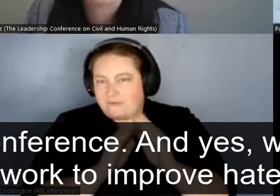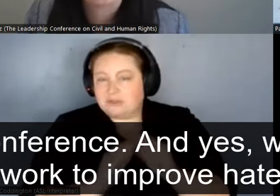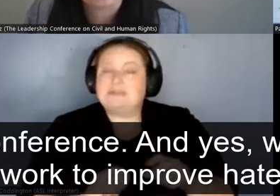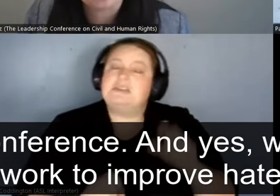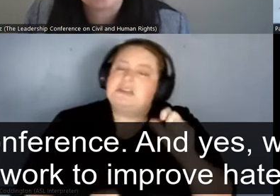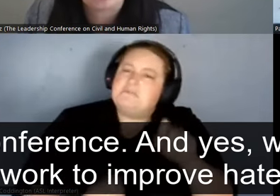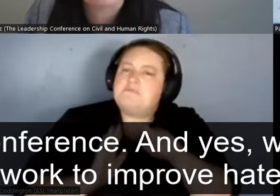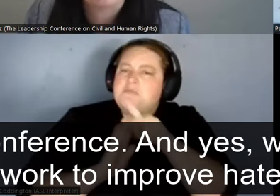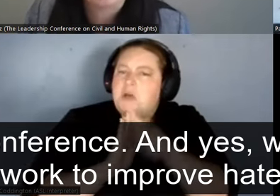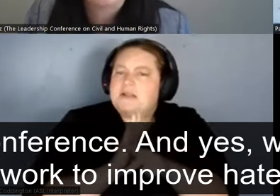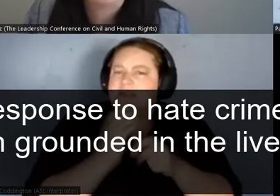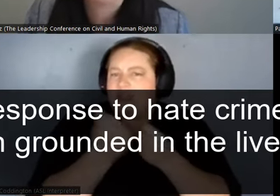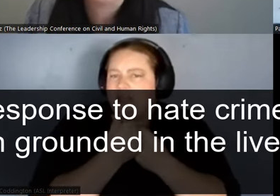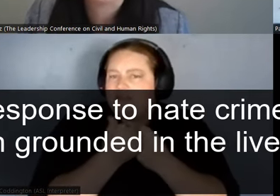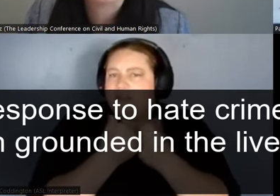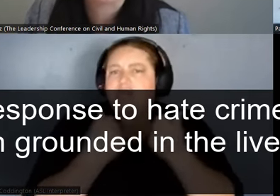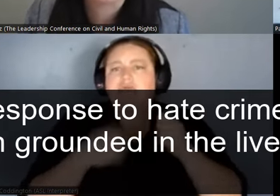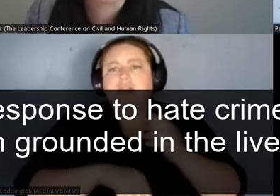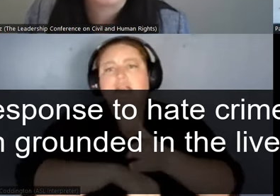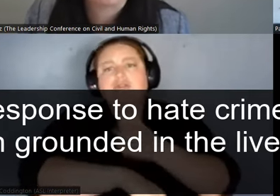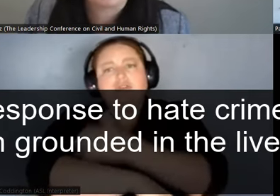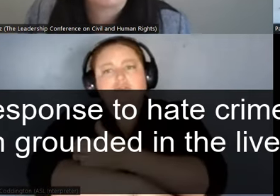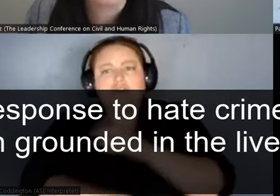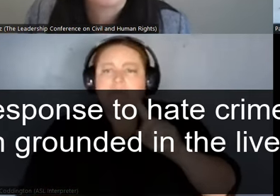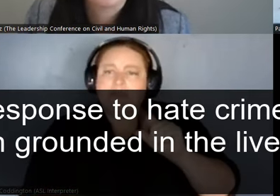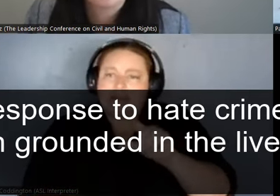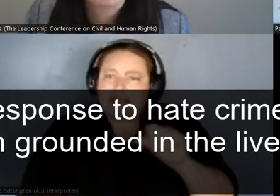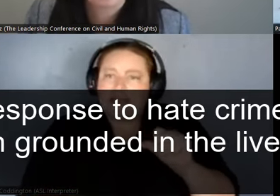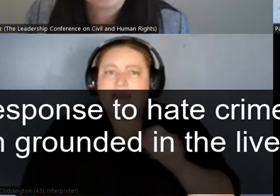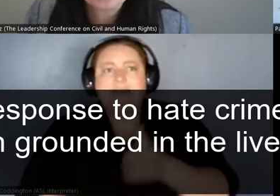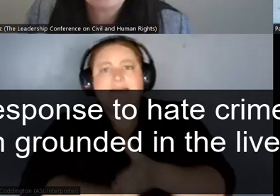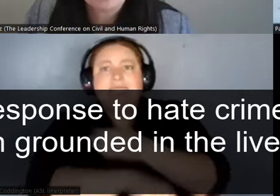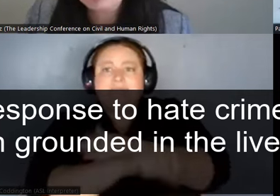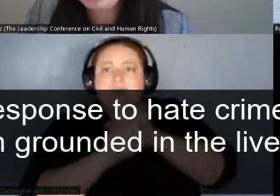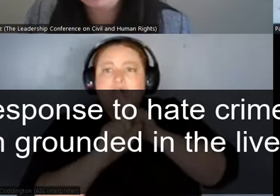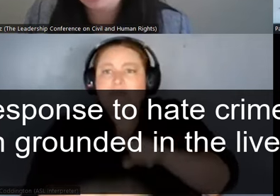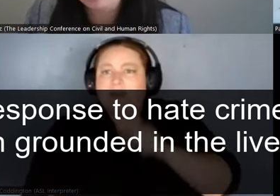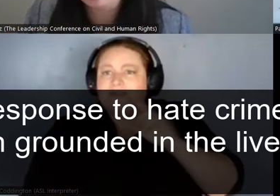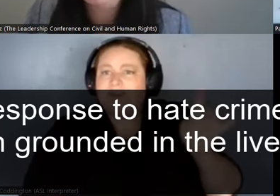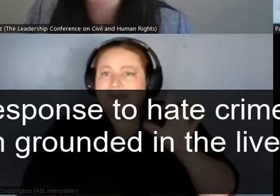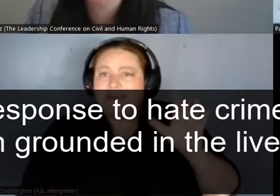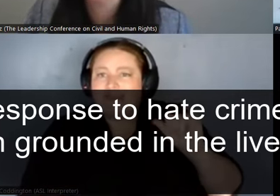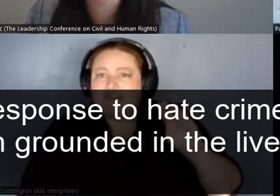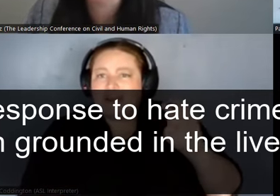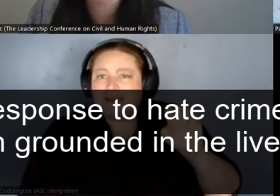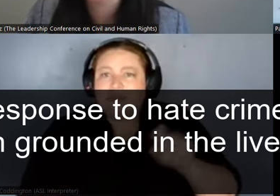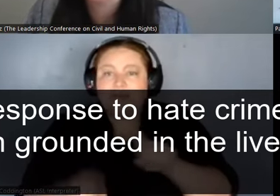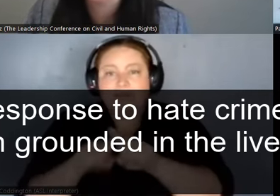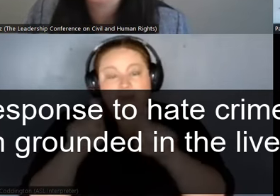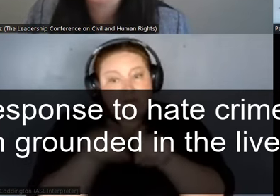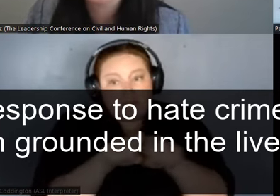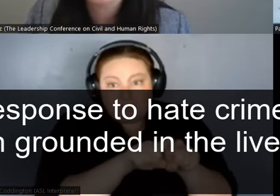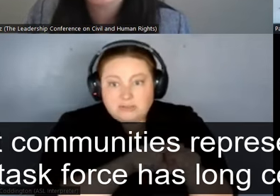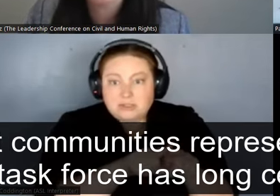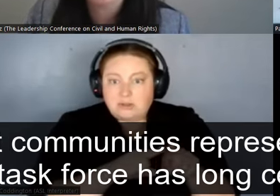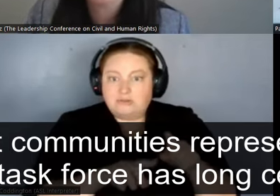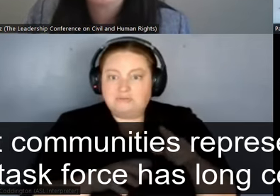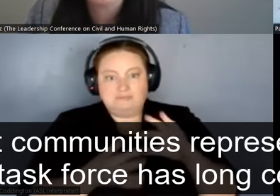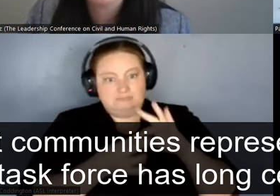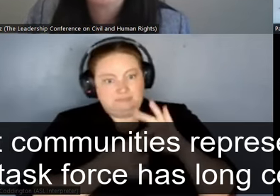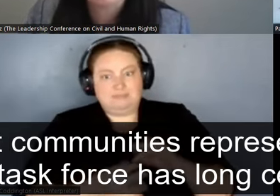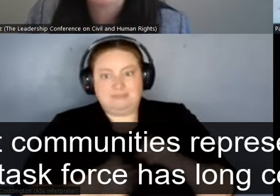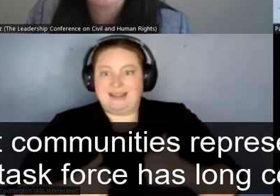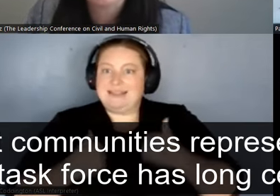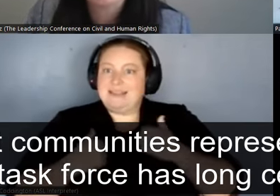advocacy. We work to improve hate crime data, enhance the response to hate crimes, but we're also very much grounded in the lived experiences of the